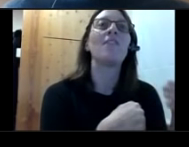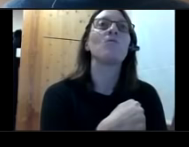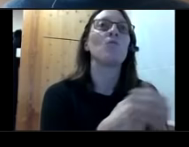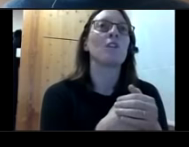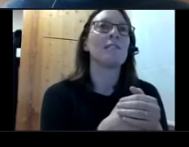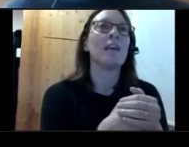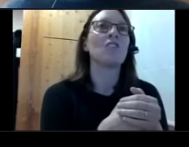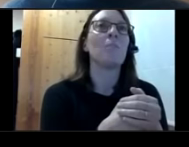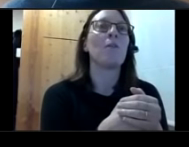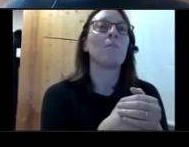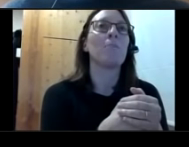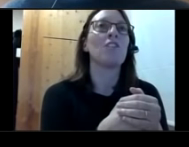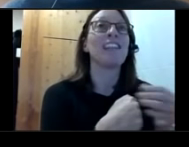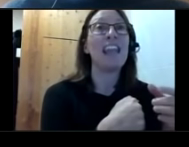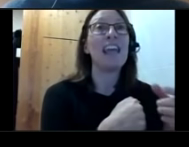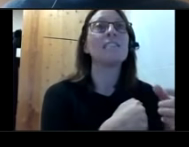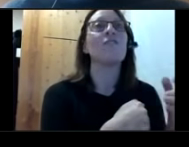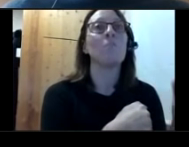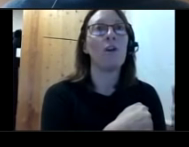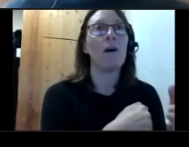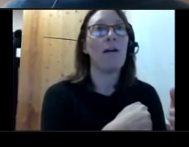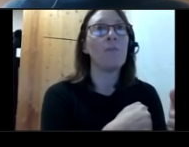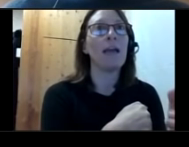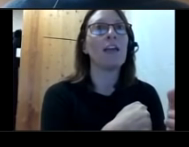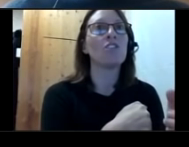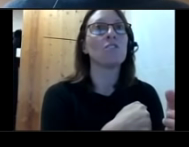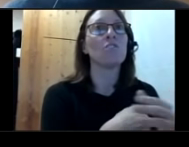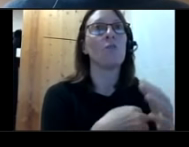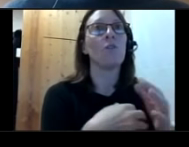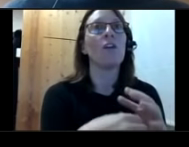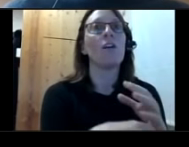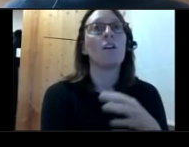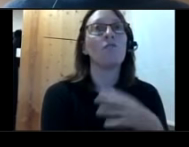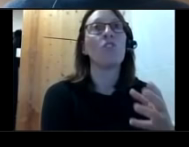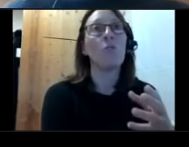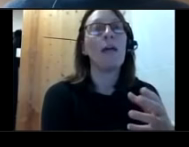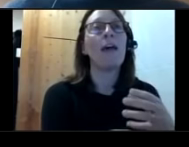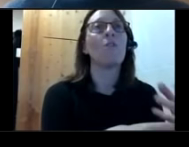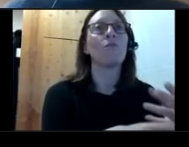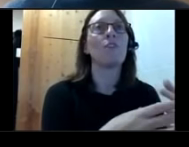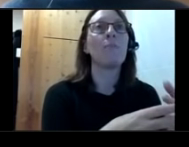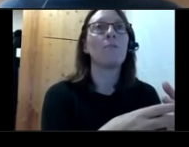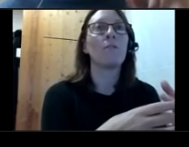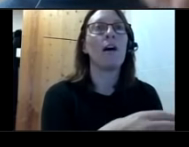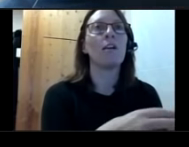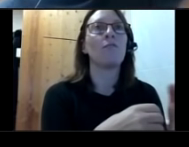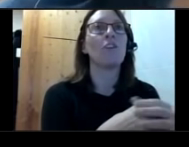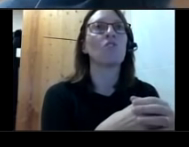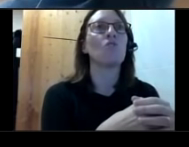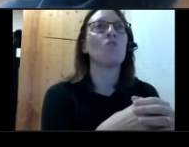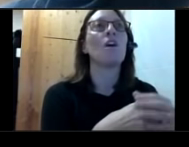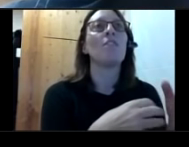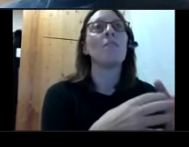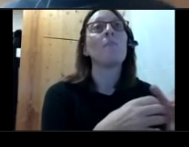then if you're an organization that publishes a native mobile application, so on through Google Play or through the Apple